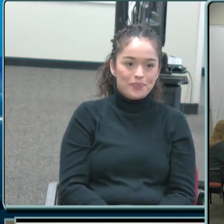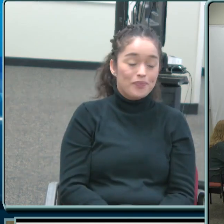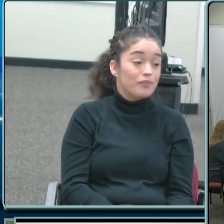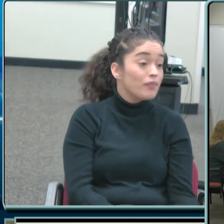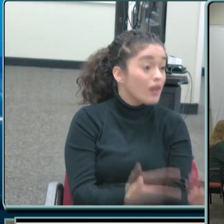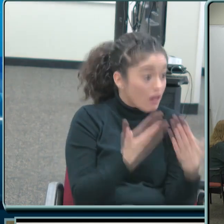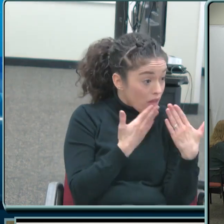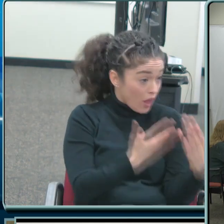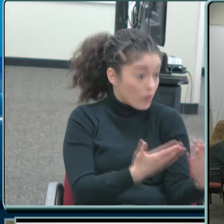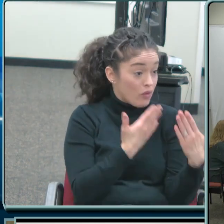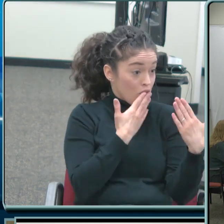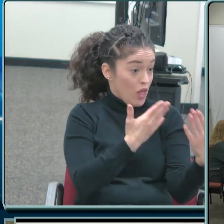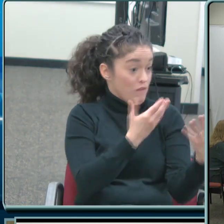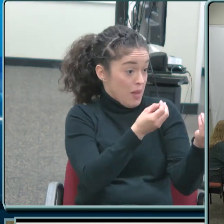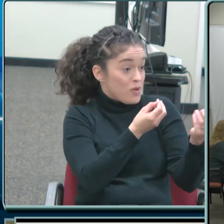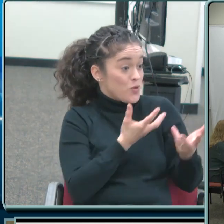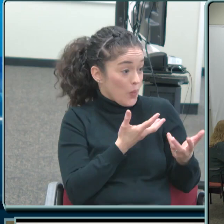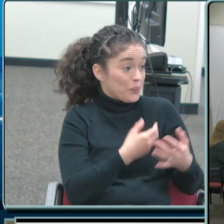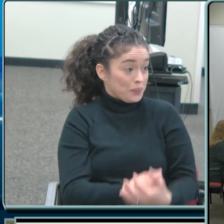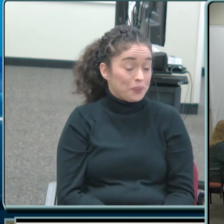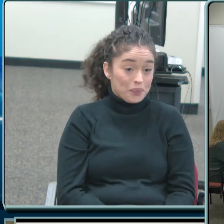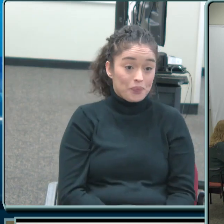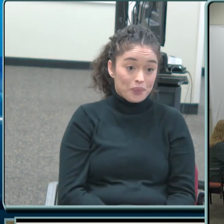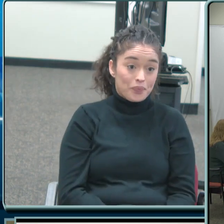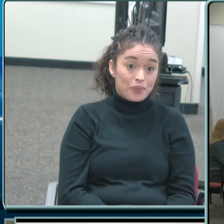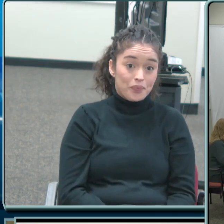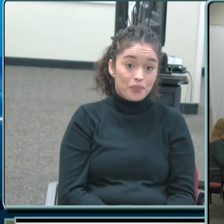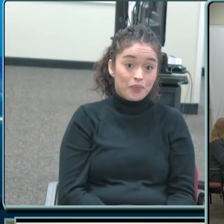Thank you. Thank you for letting us know that.